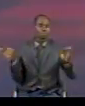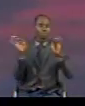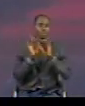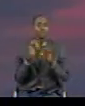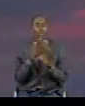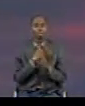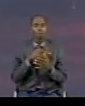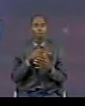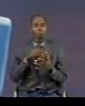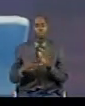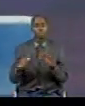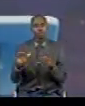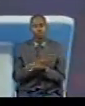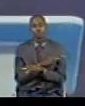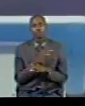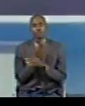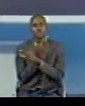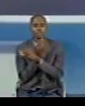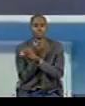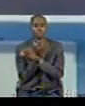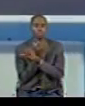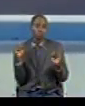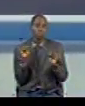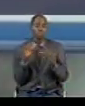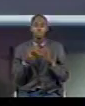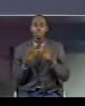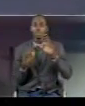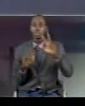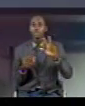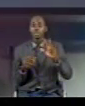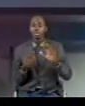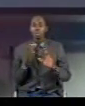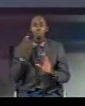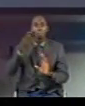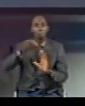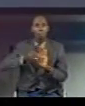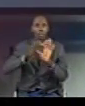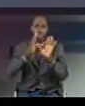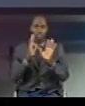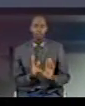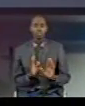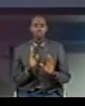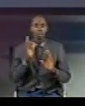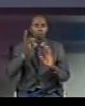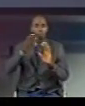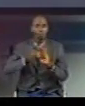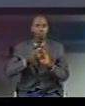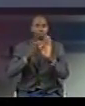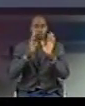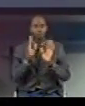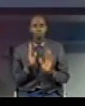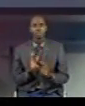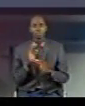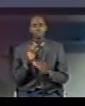redemption. Number three, partakers, partakers, partakers.